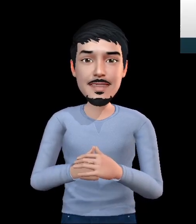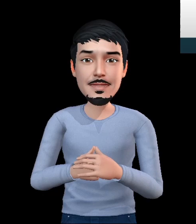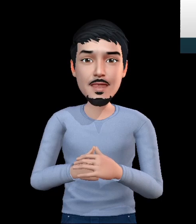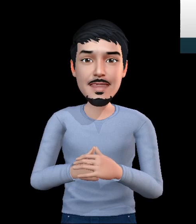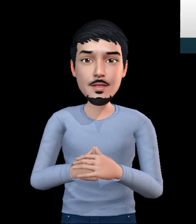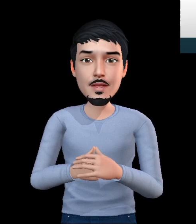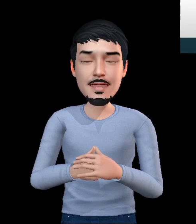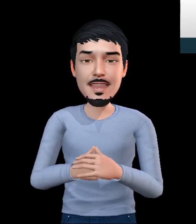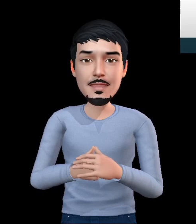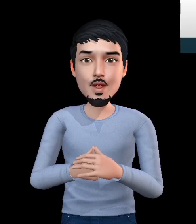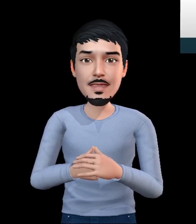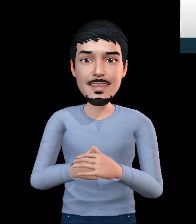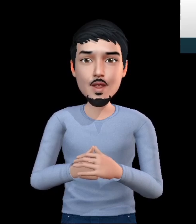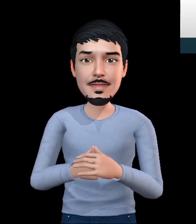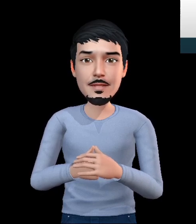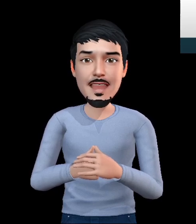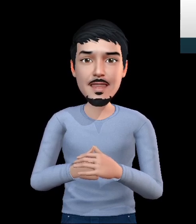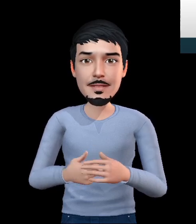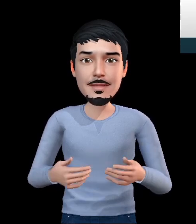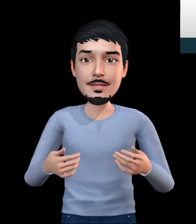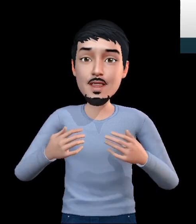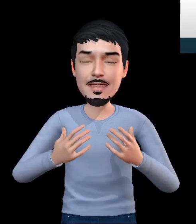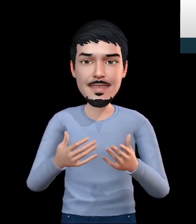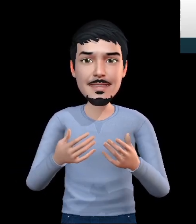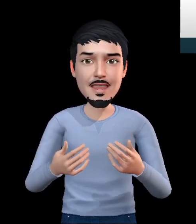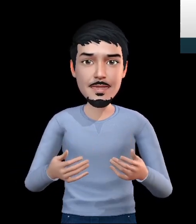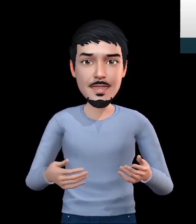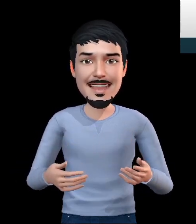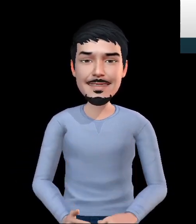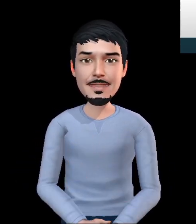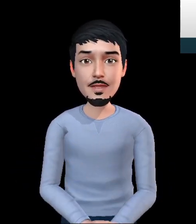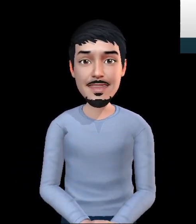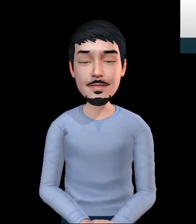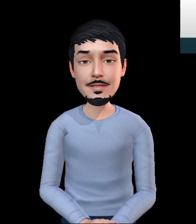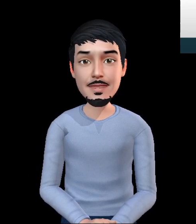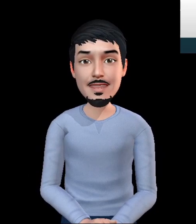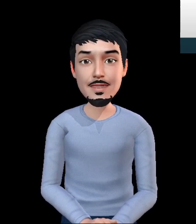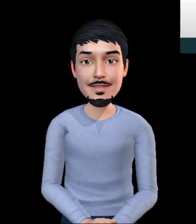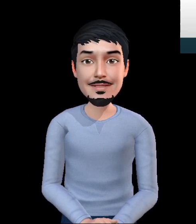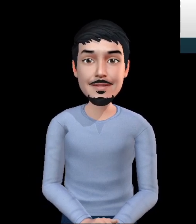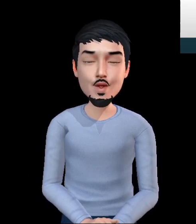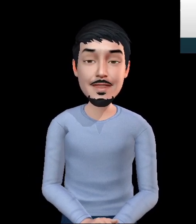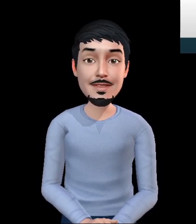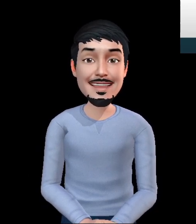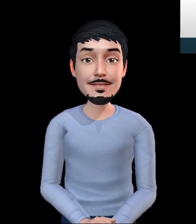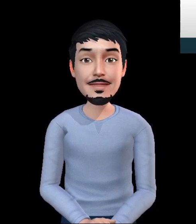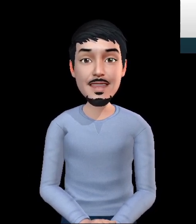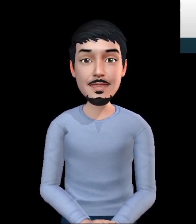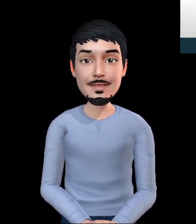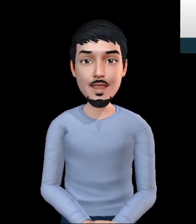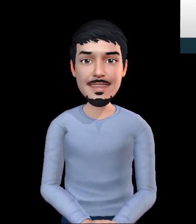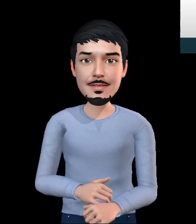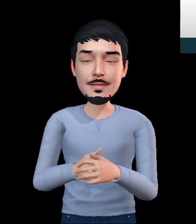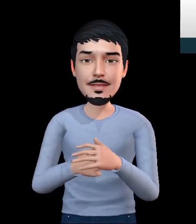So basically, this group does not want the U.S. to help or send military aid to the Philippines using U.S.